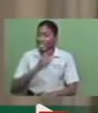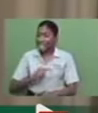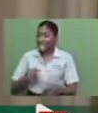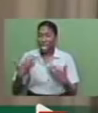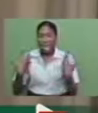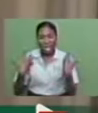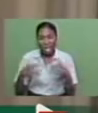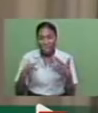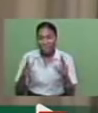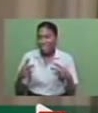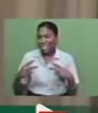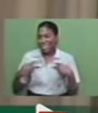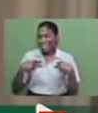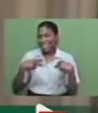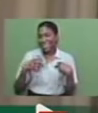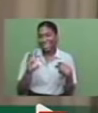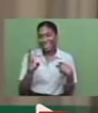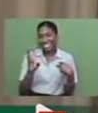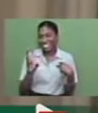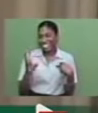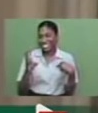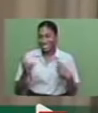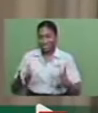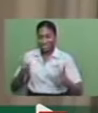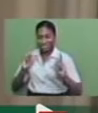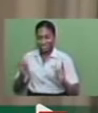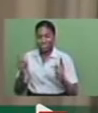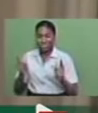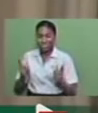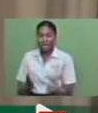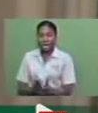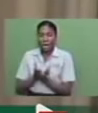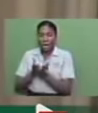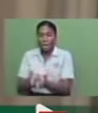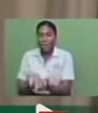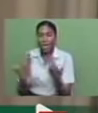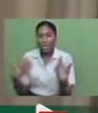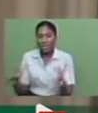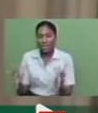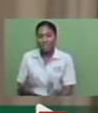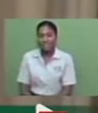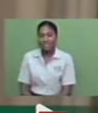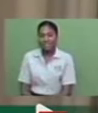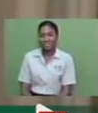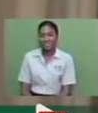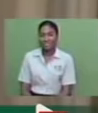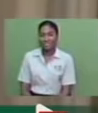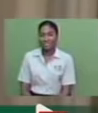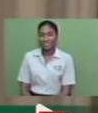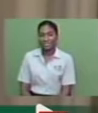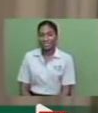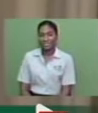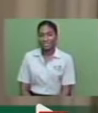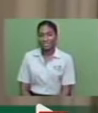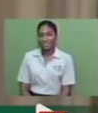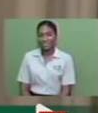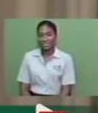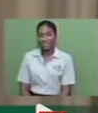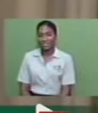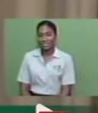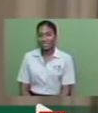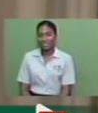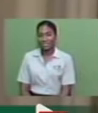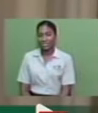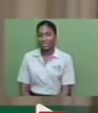operational 50-meter damming vessels, which we had engaged and had bought for Trinidad